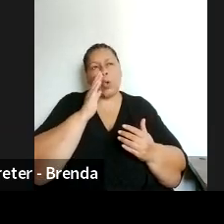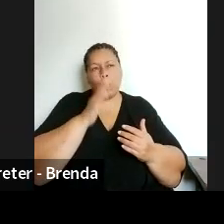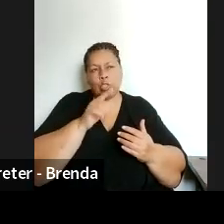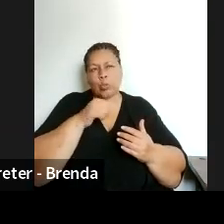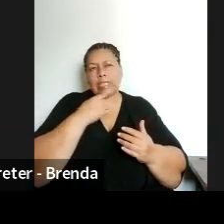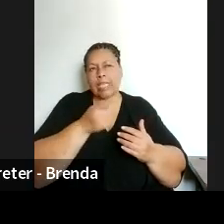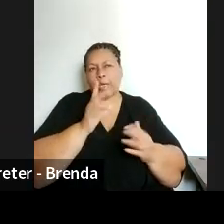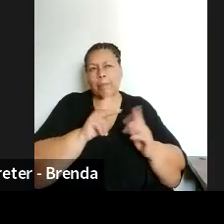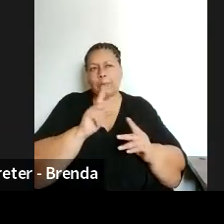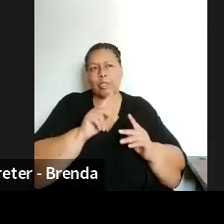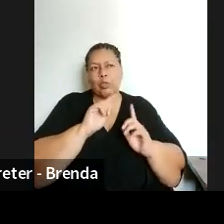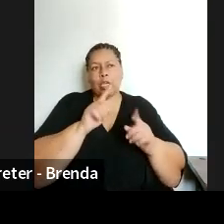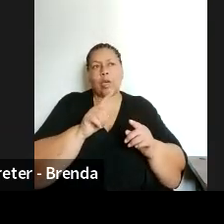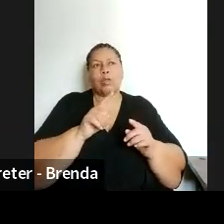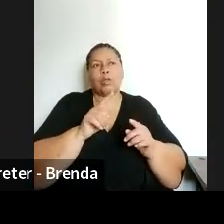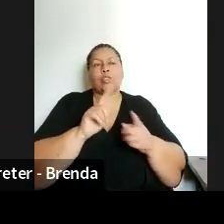can gain their own XP?